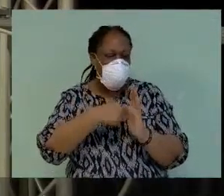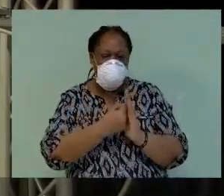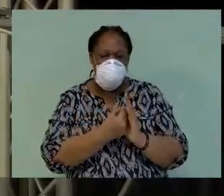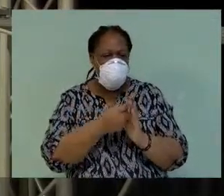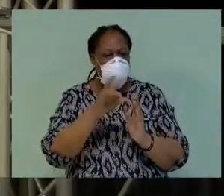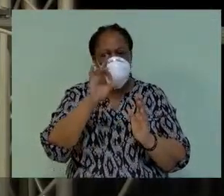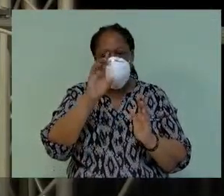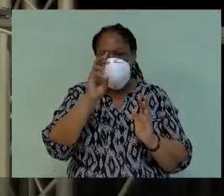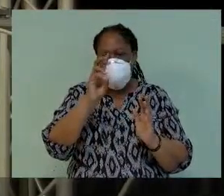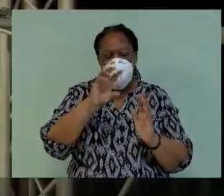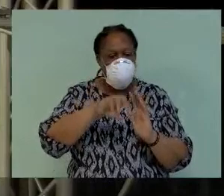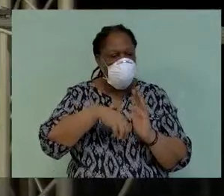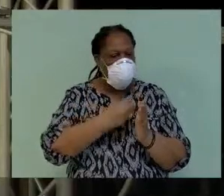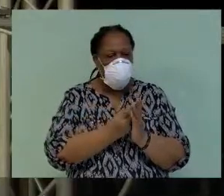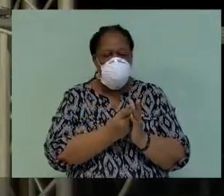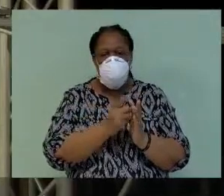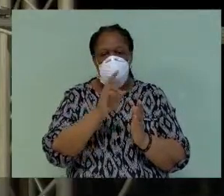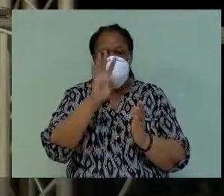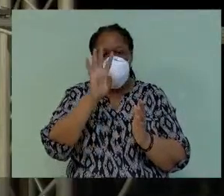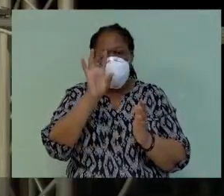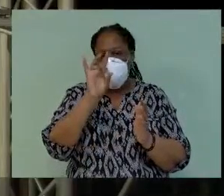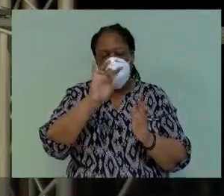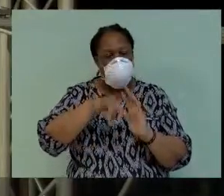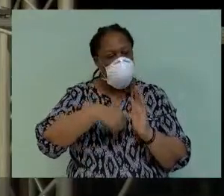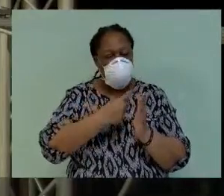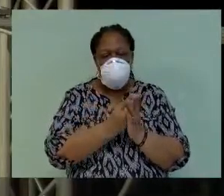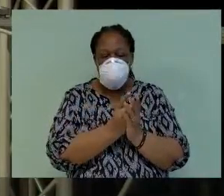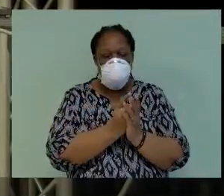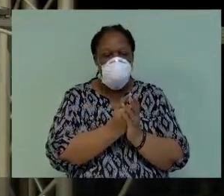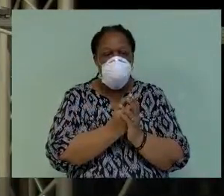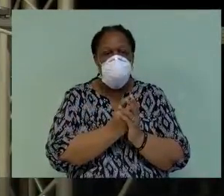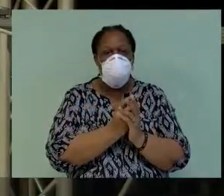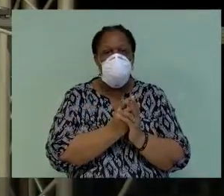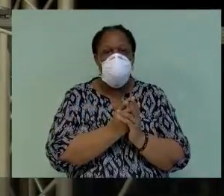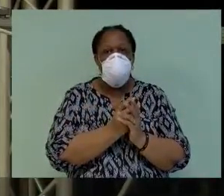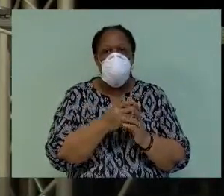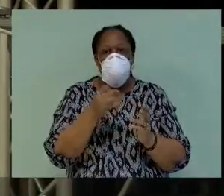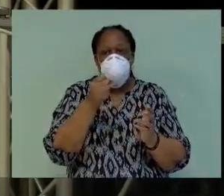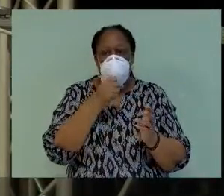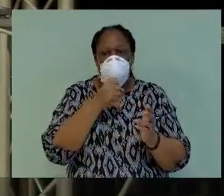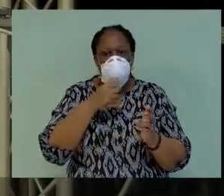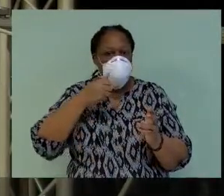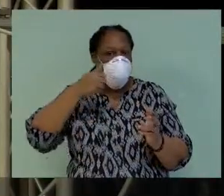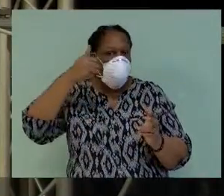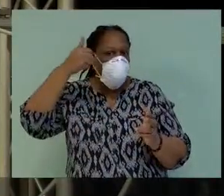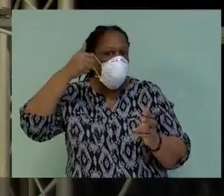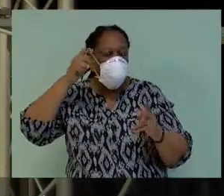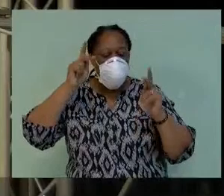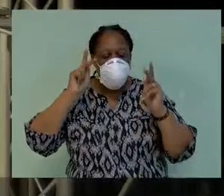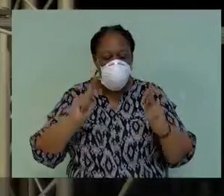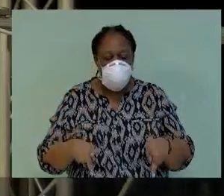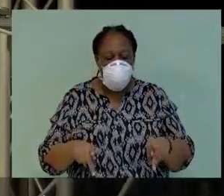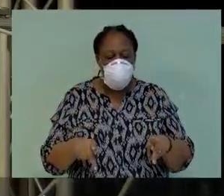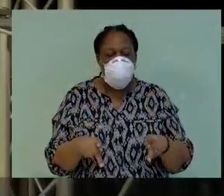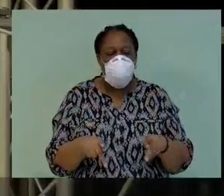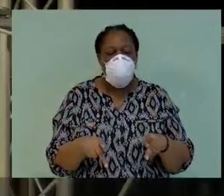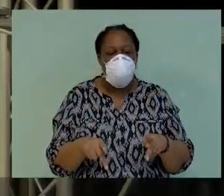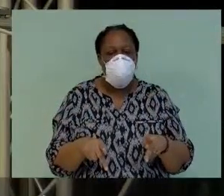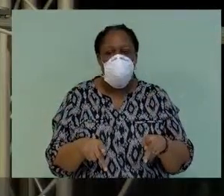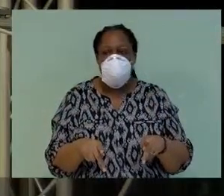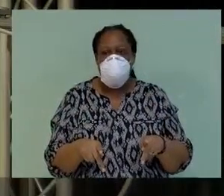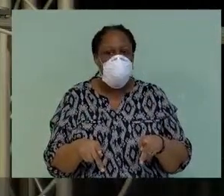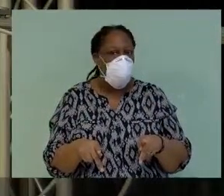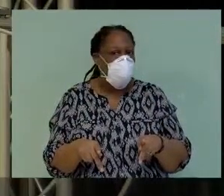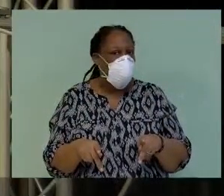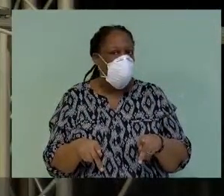hours. We have recommended that those older public servants or those